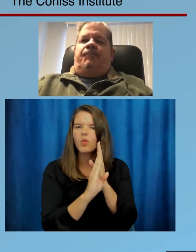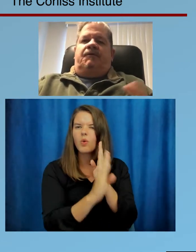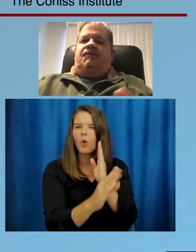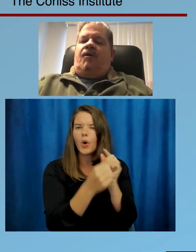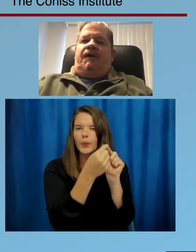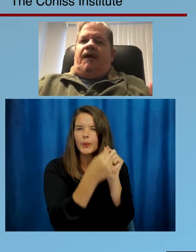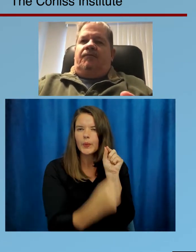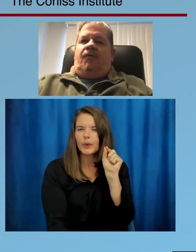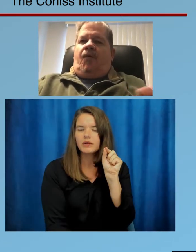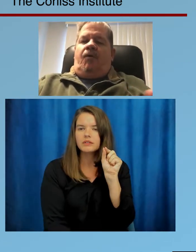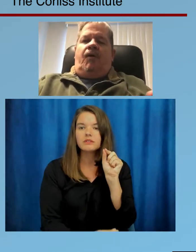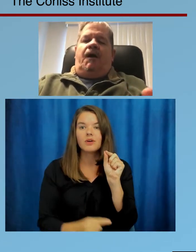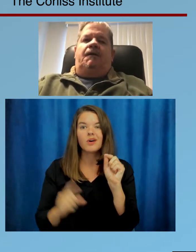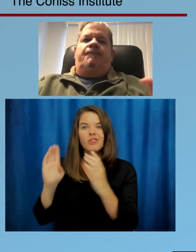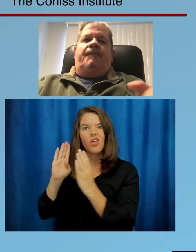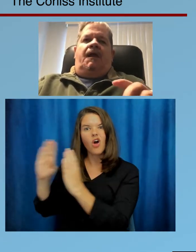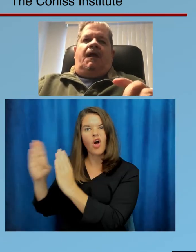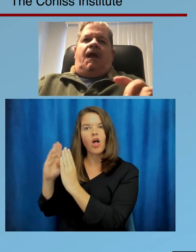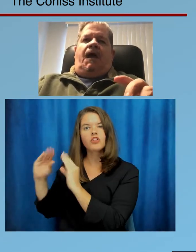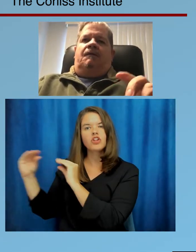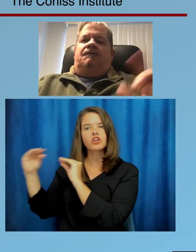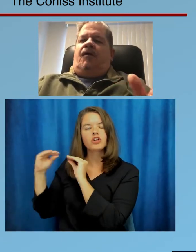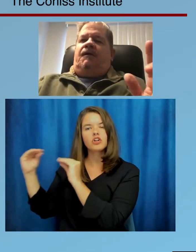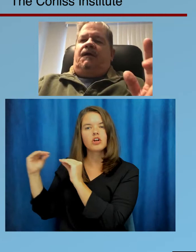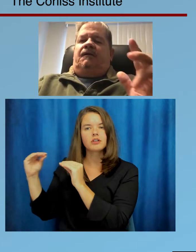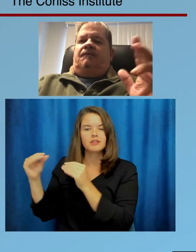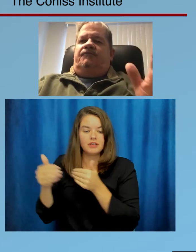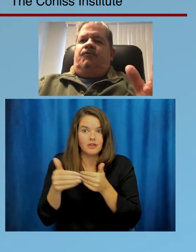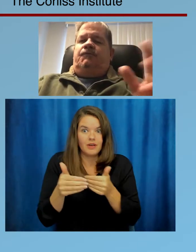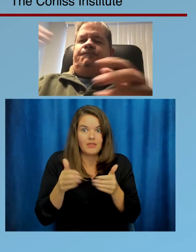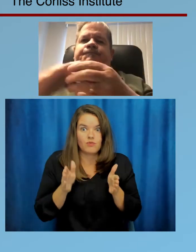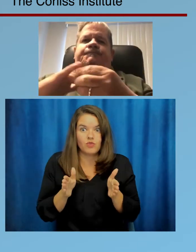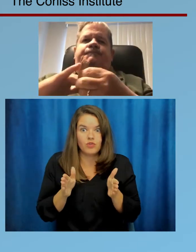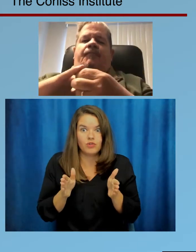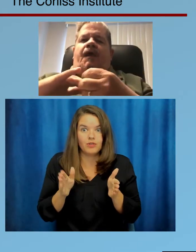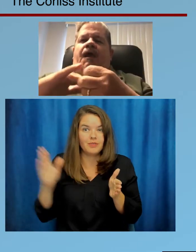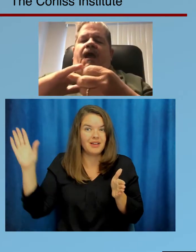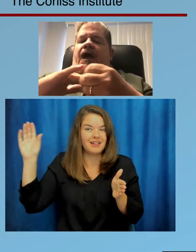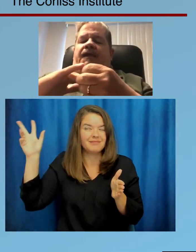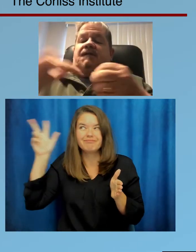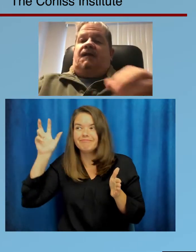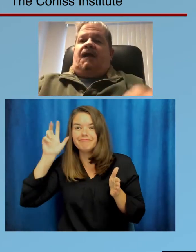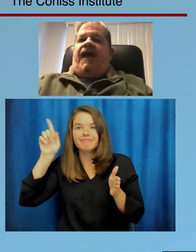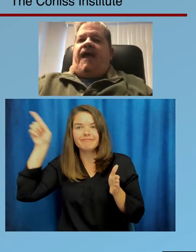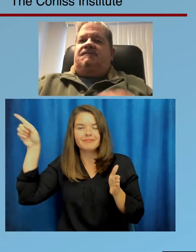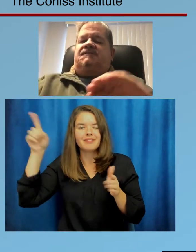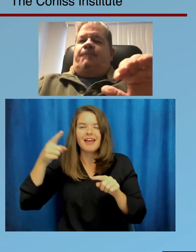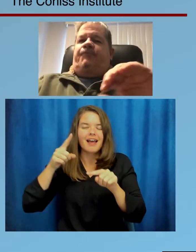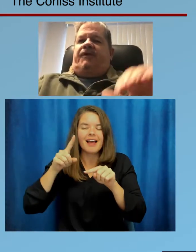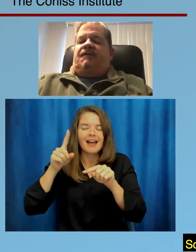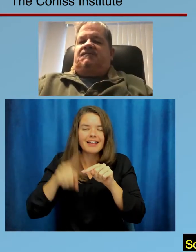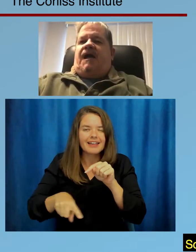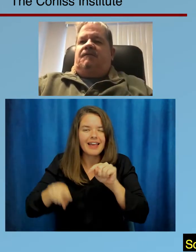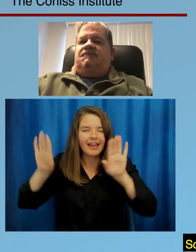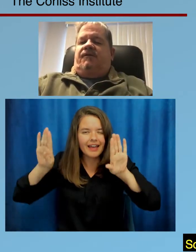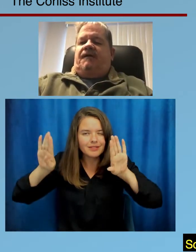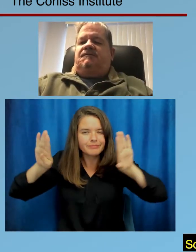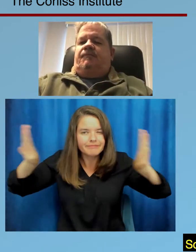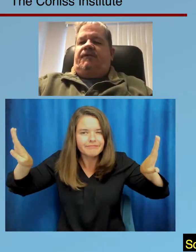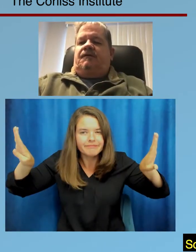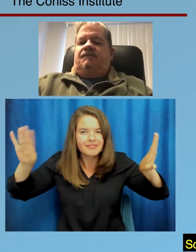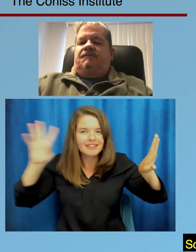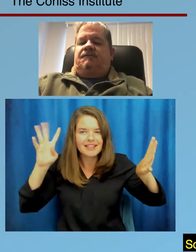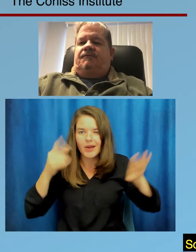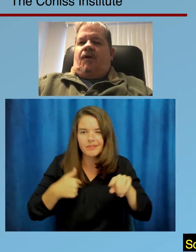many people are talking out in the hallway and talking in the room, and it's like I can't separate the sound. So